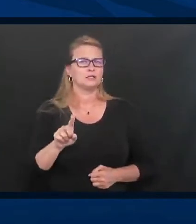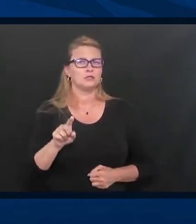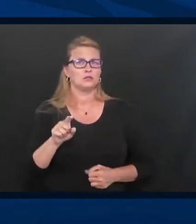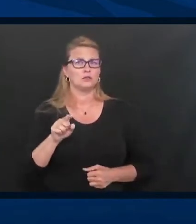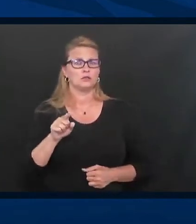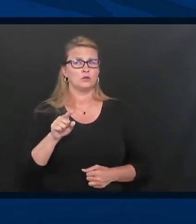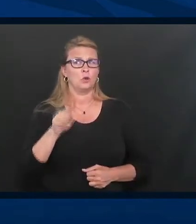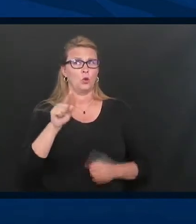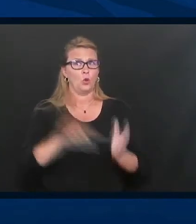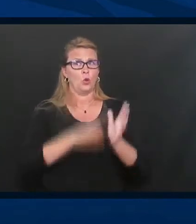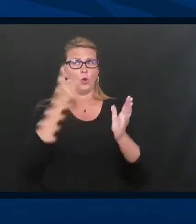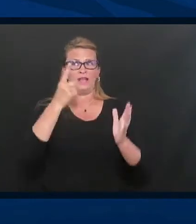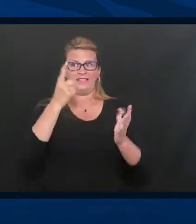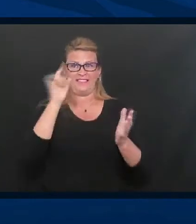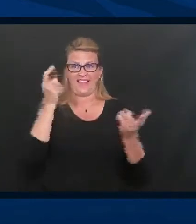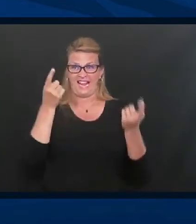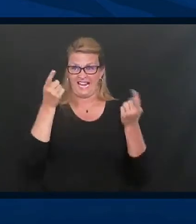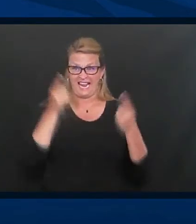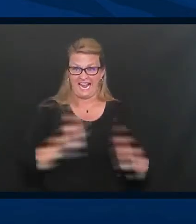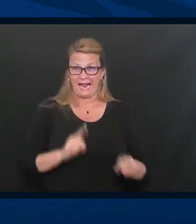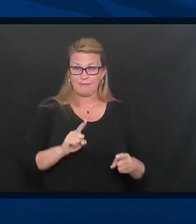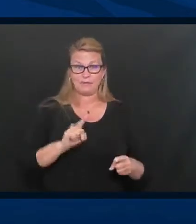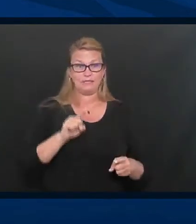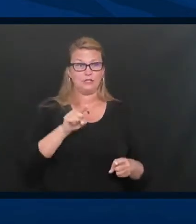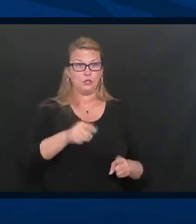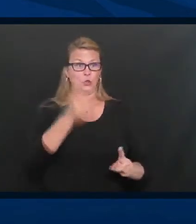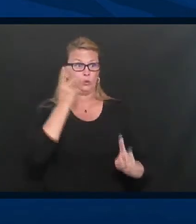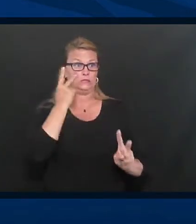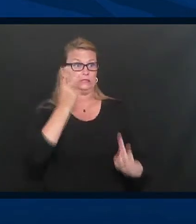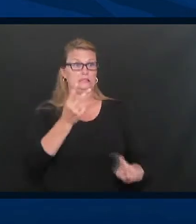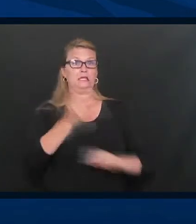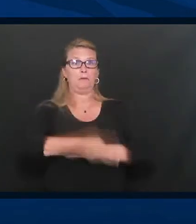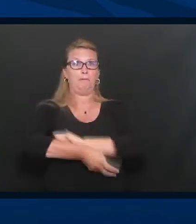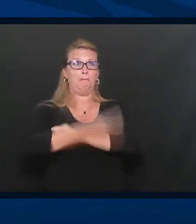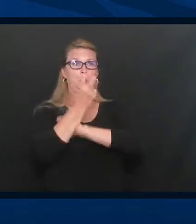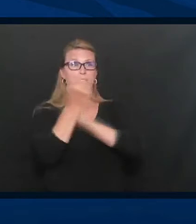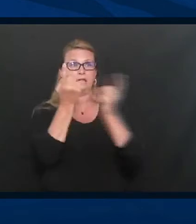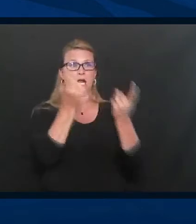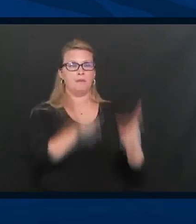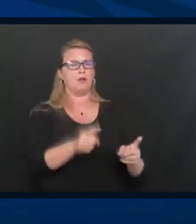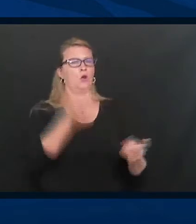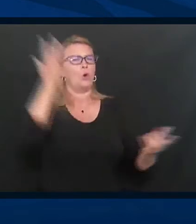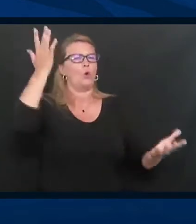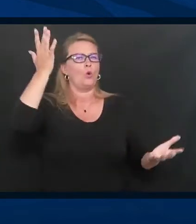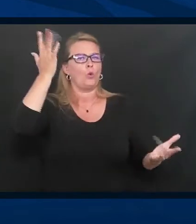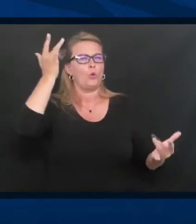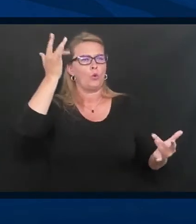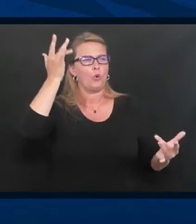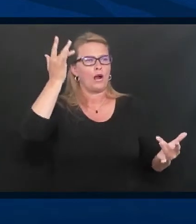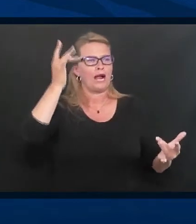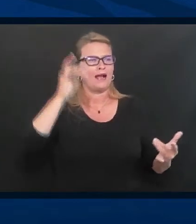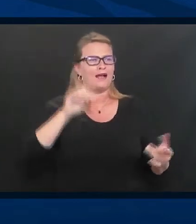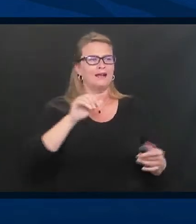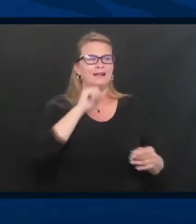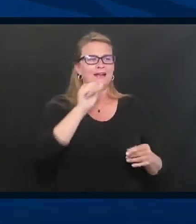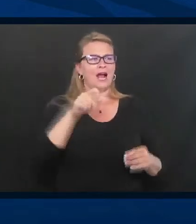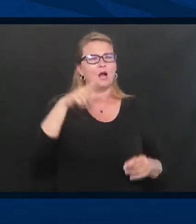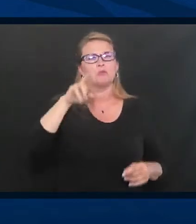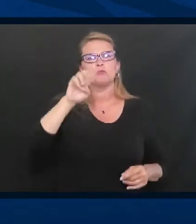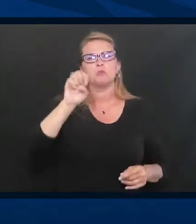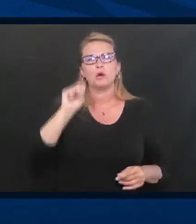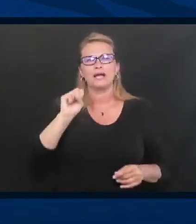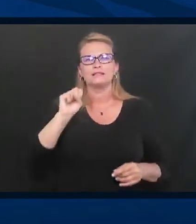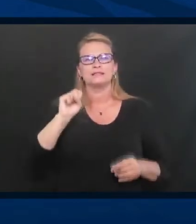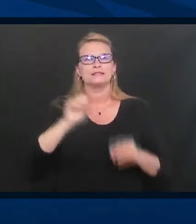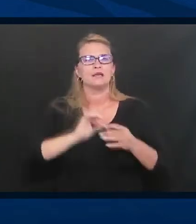learned about this and you did your investigation, is there a reason why you did not send out a press release? I understand you sent out mail,